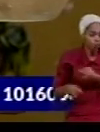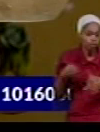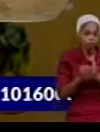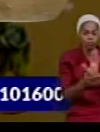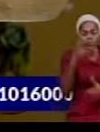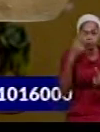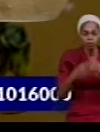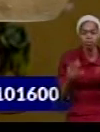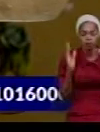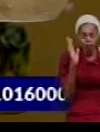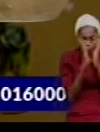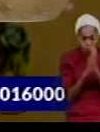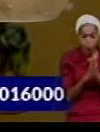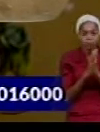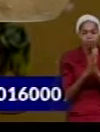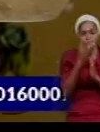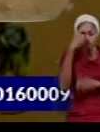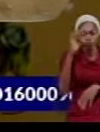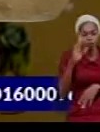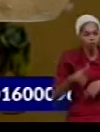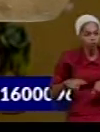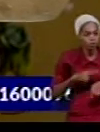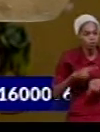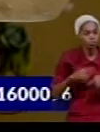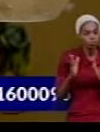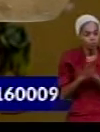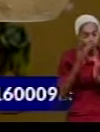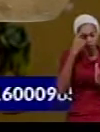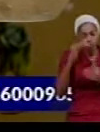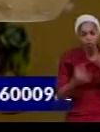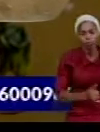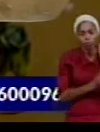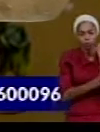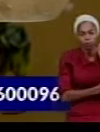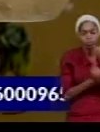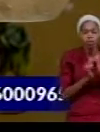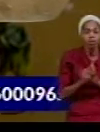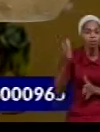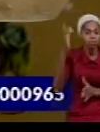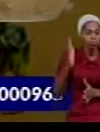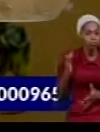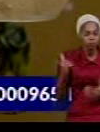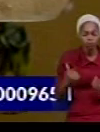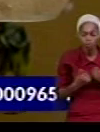nation. That the Almighty God will take over.